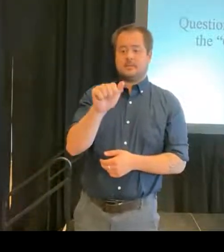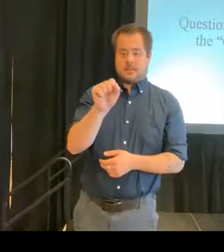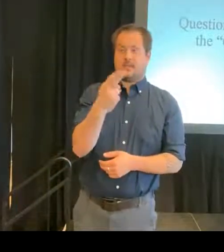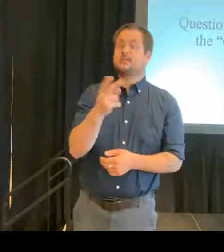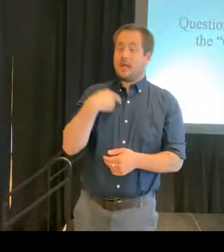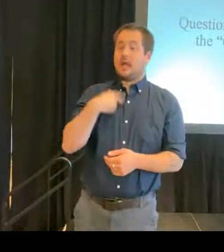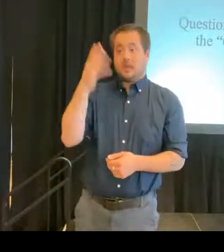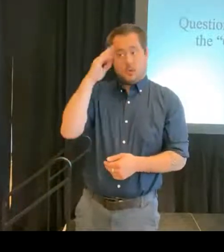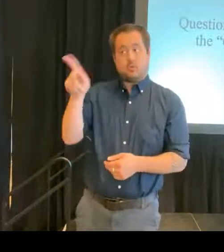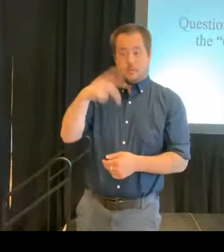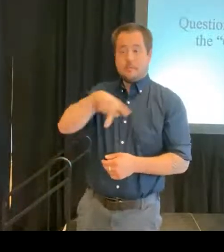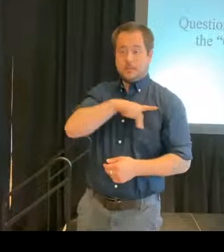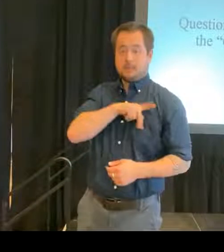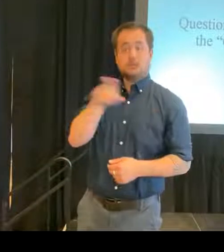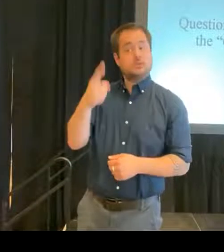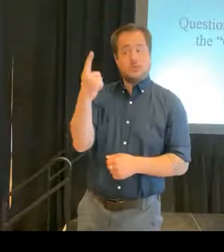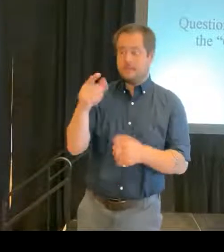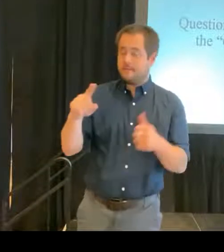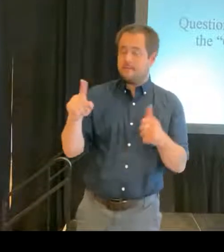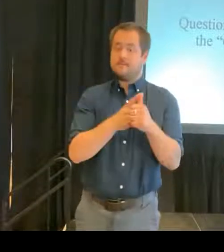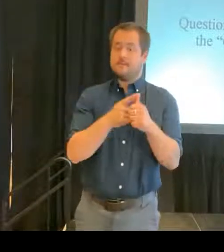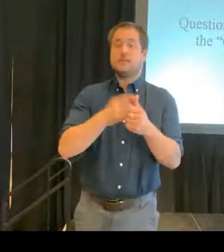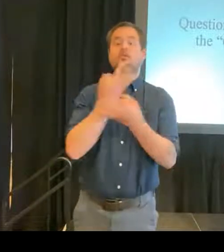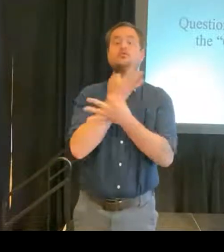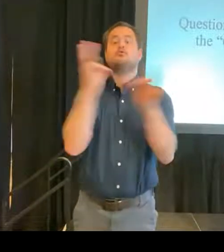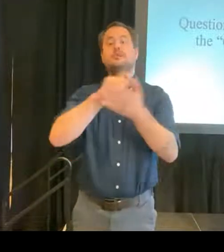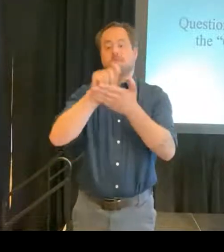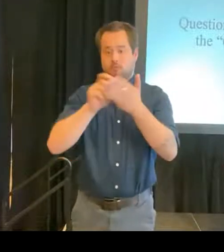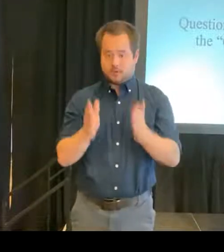was one of the first Freedom Rides. But anyway,